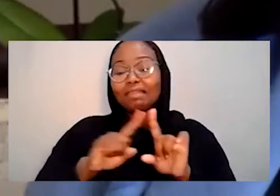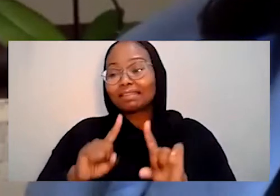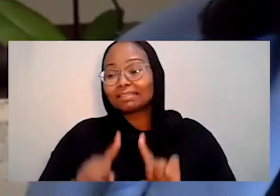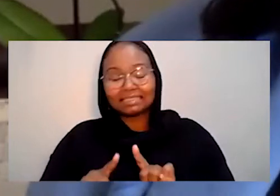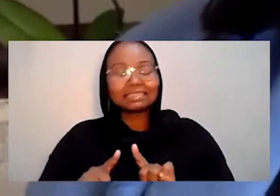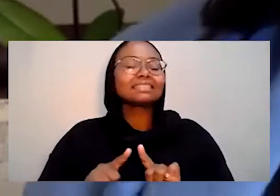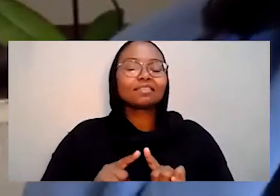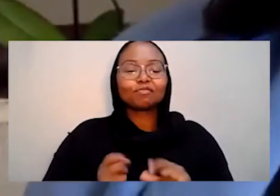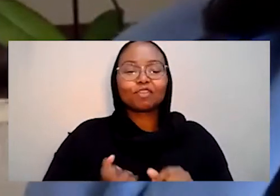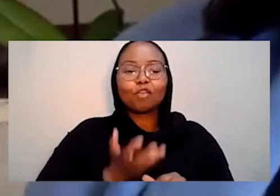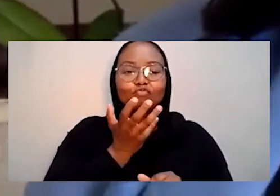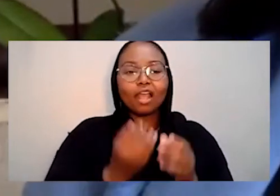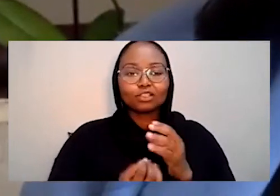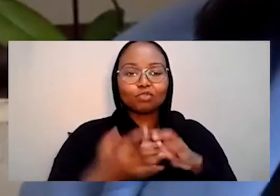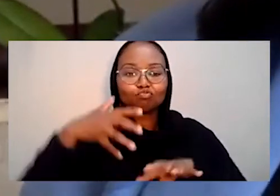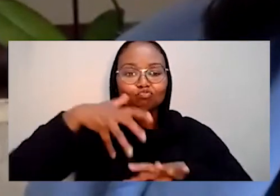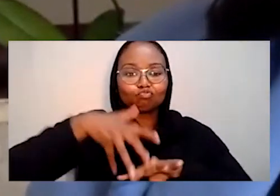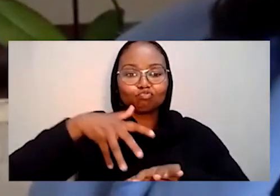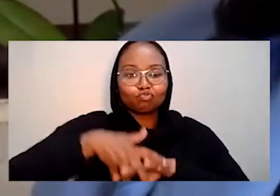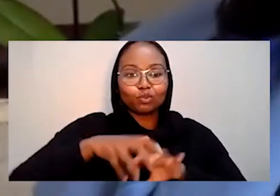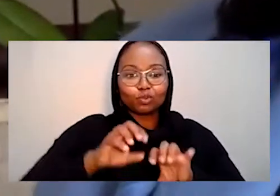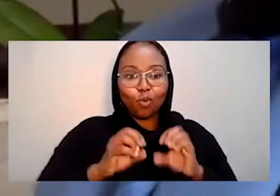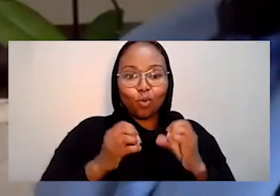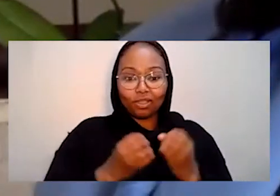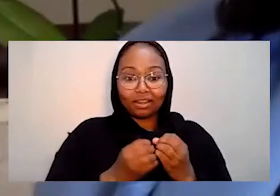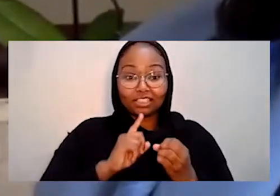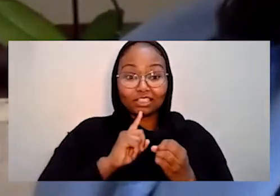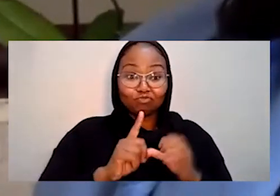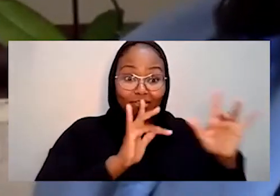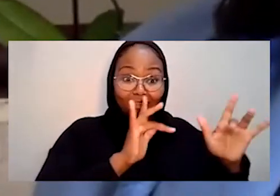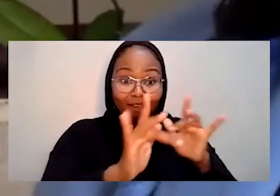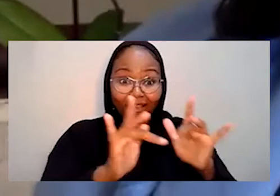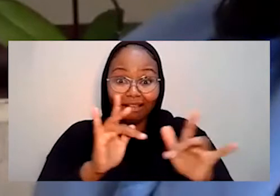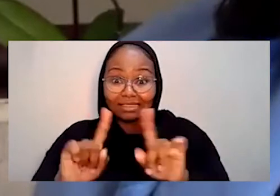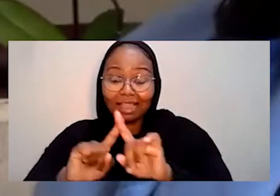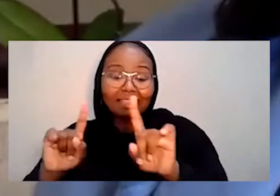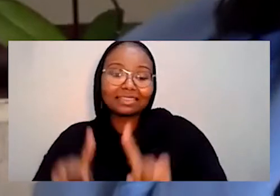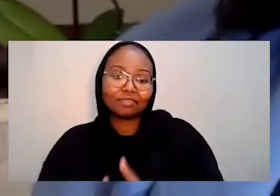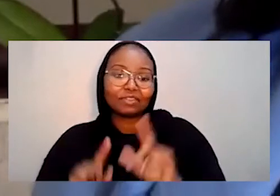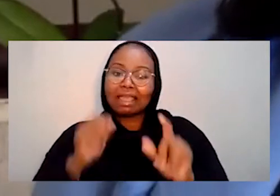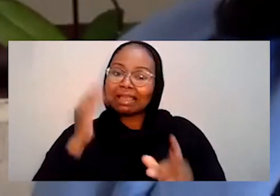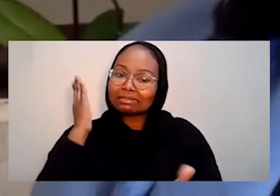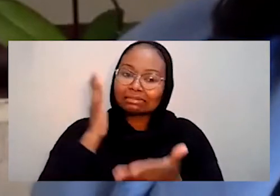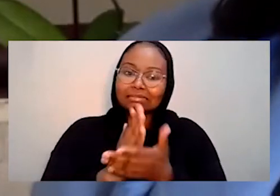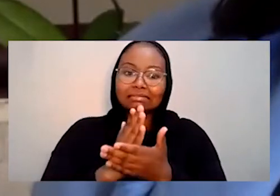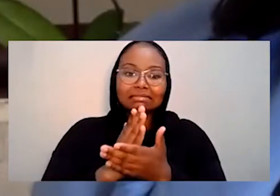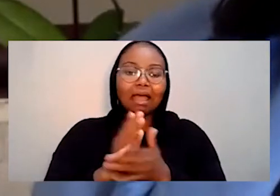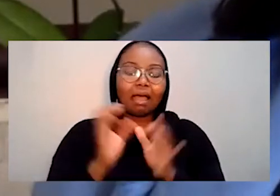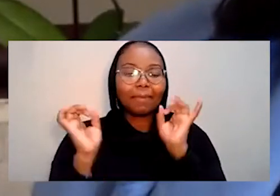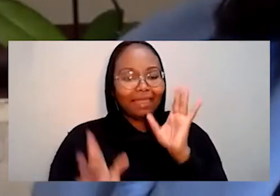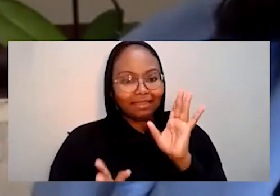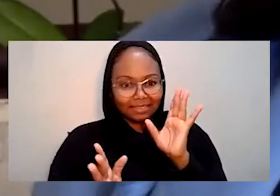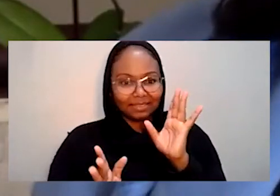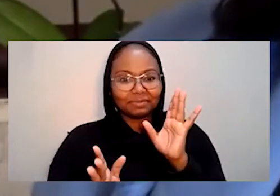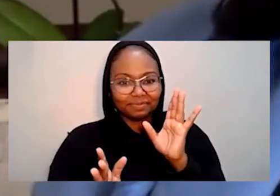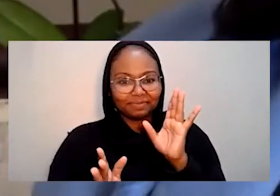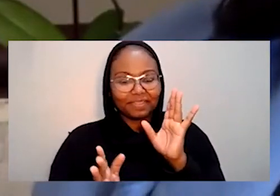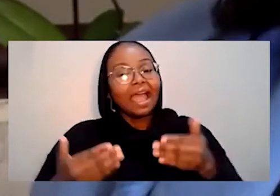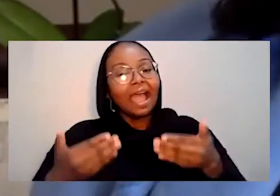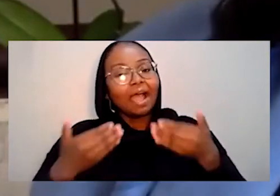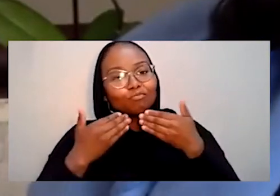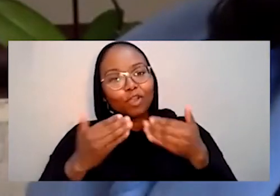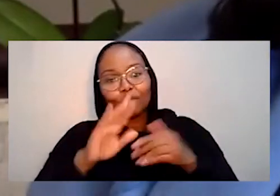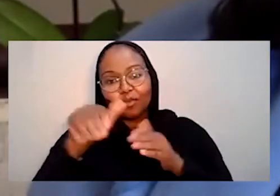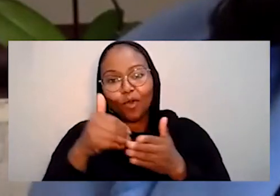the United States to reach across the lines of differences and stop the rise of hate. I am grateful for all of your efforts.